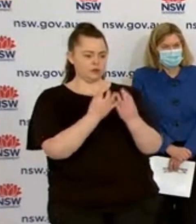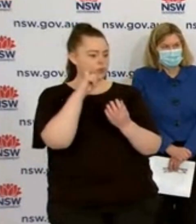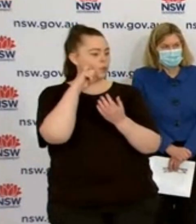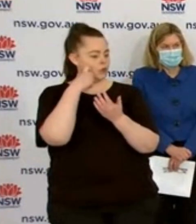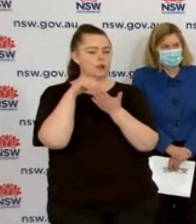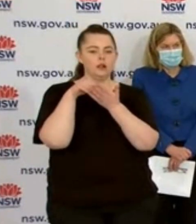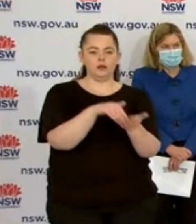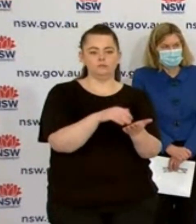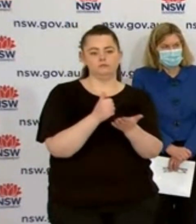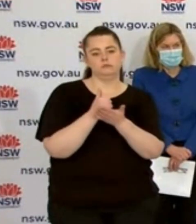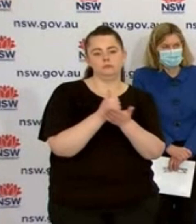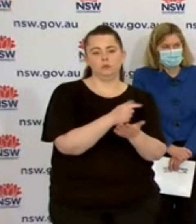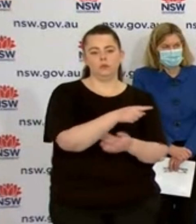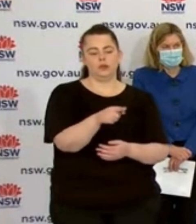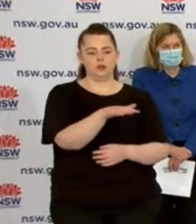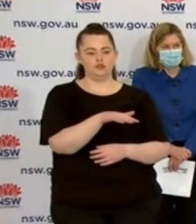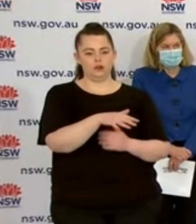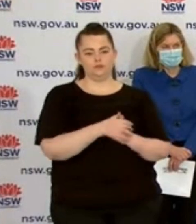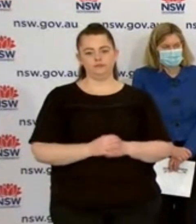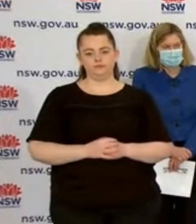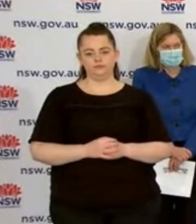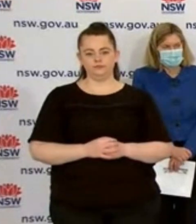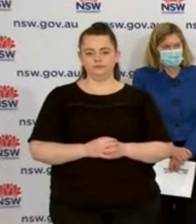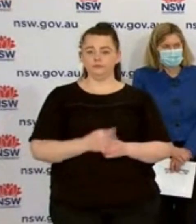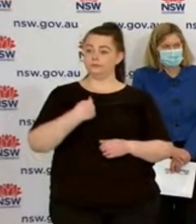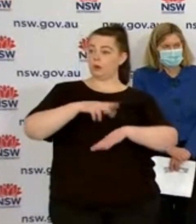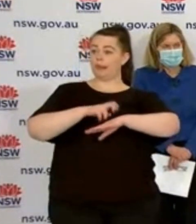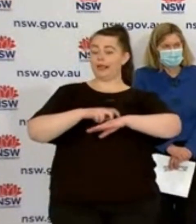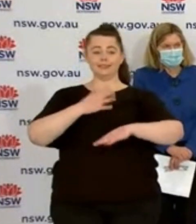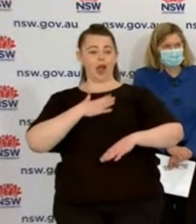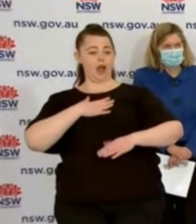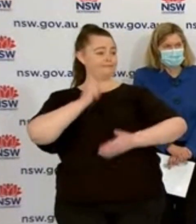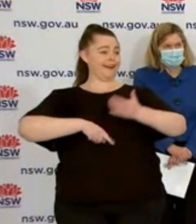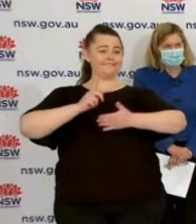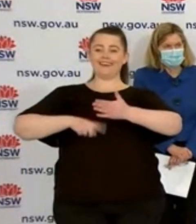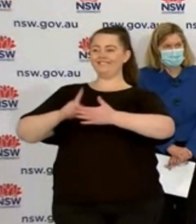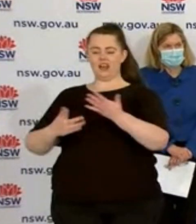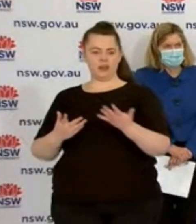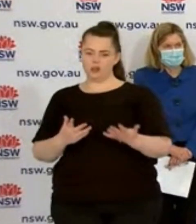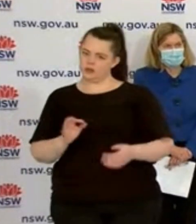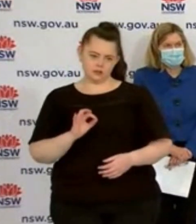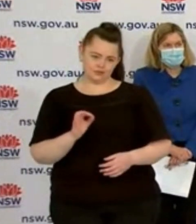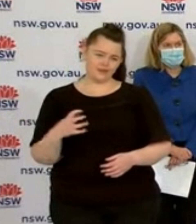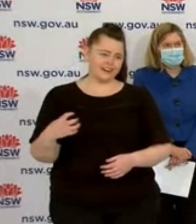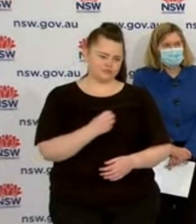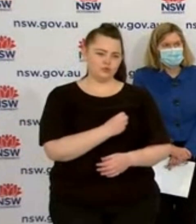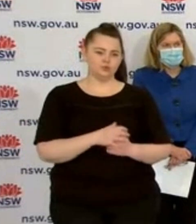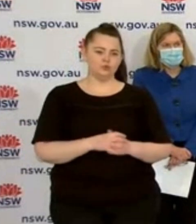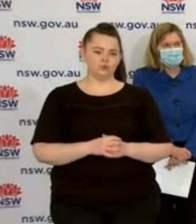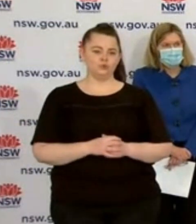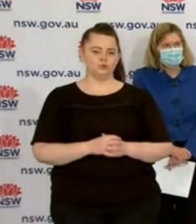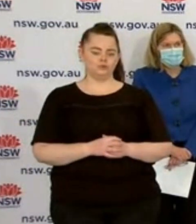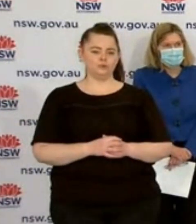My final message is that police don't want to have to enforce these orders, these additional powers, but we will, and we make no excuse for